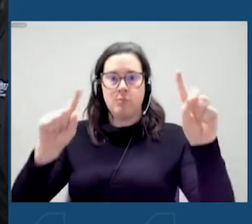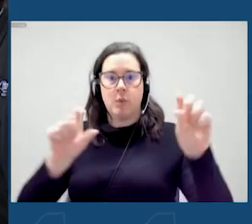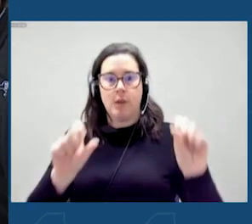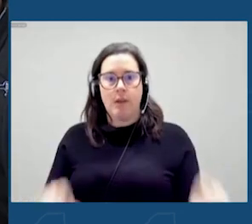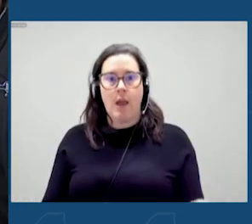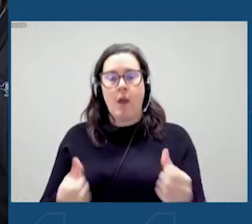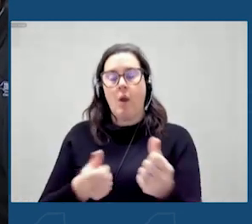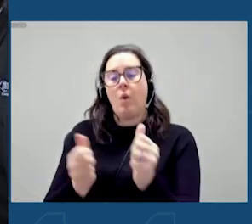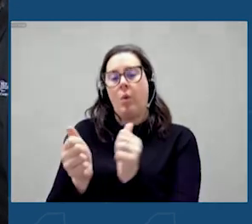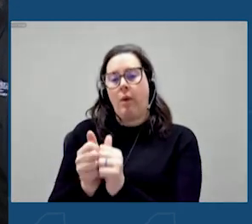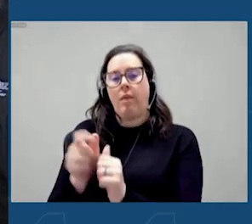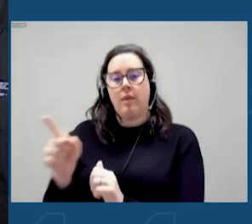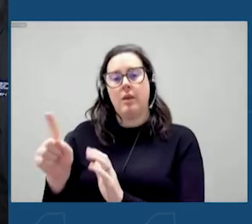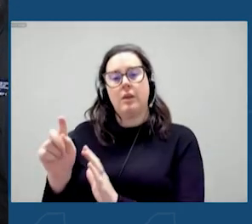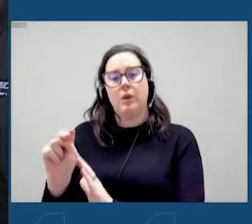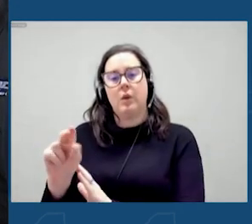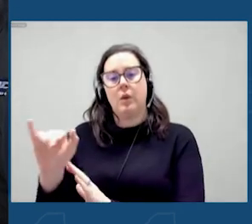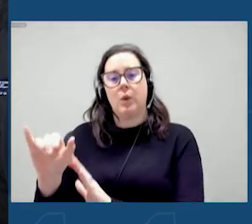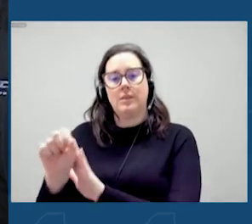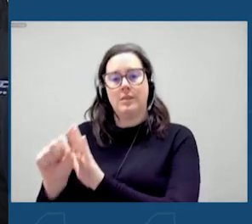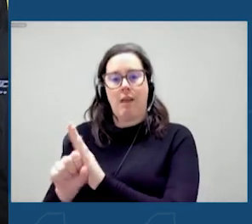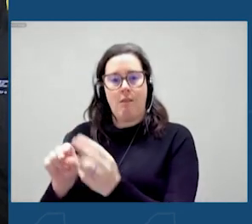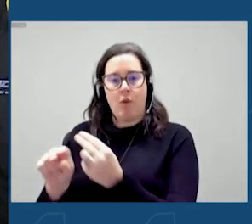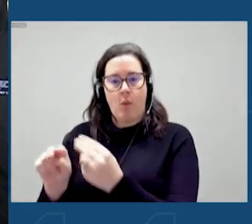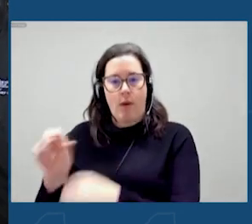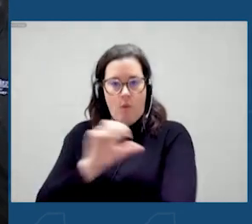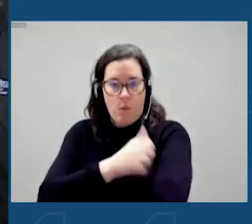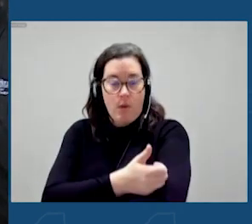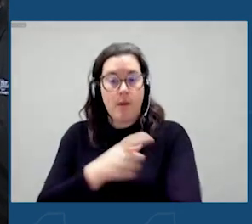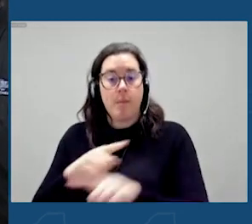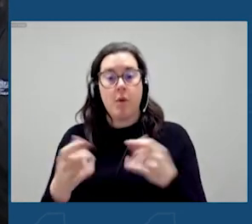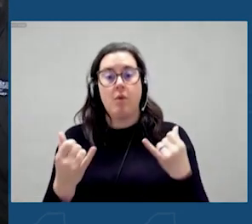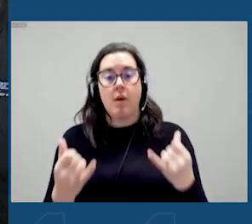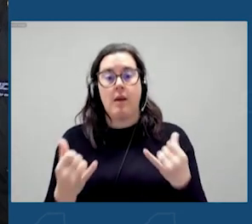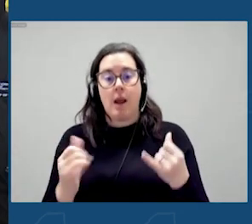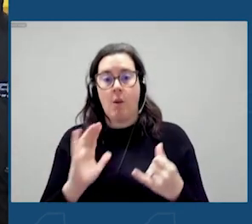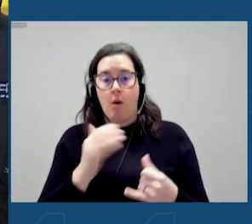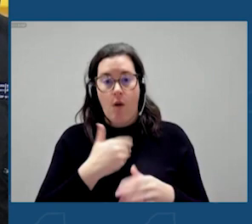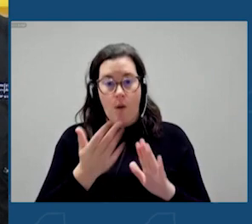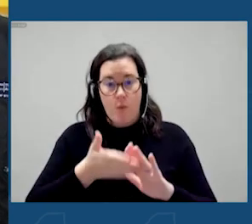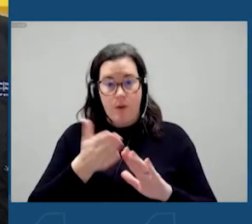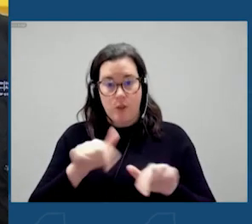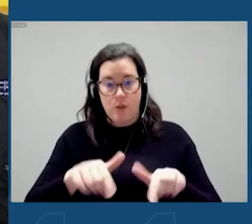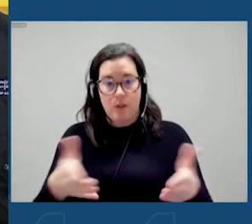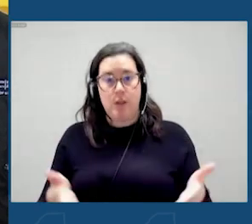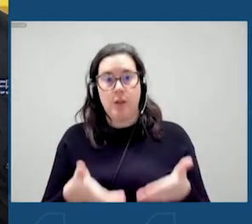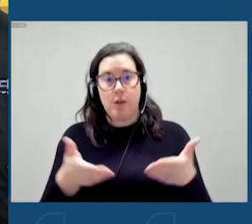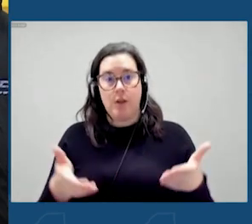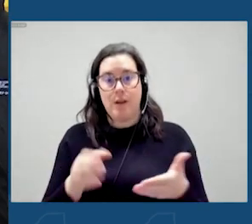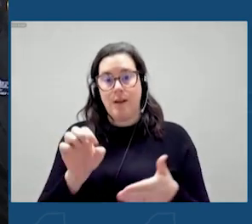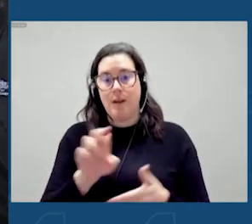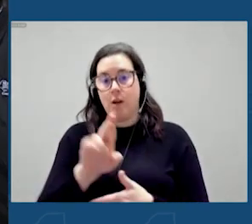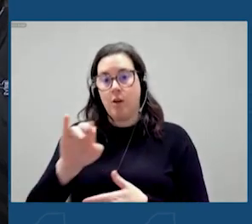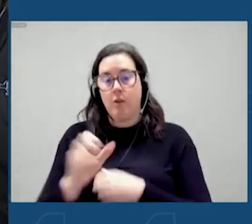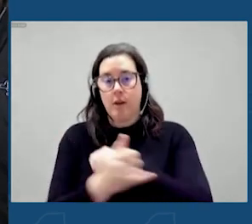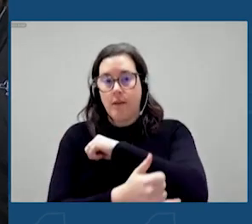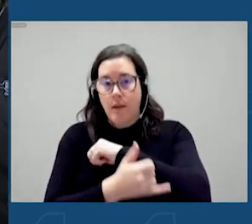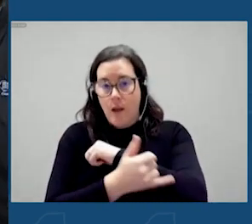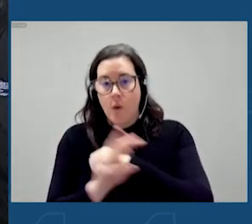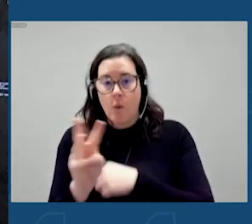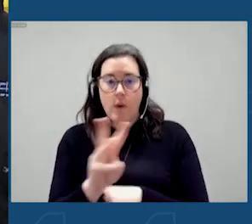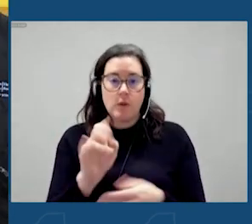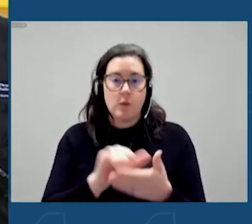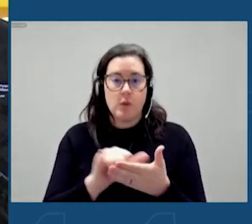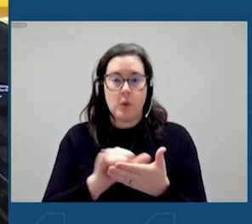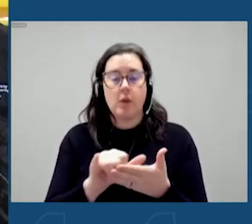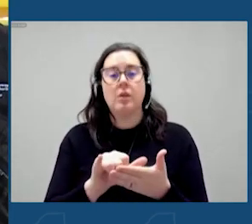Authority. Right now, in addition to our base of operations that we've got here in Erie County and Western New York,